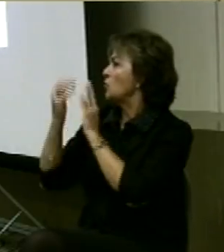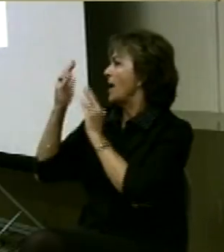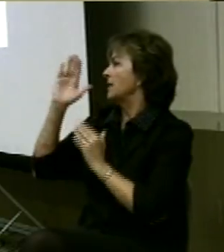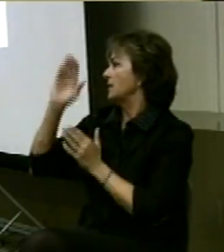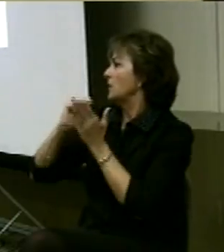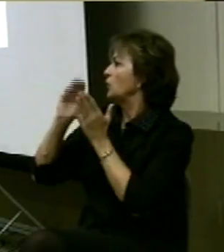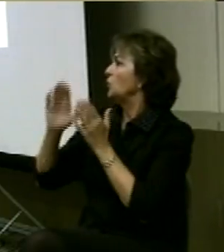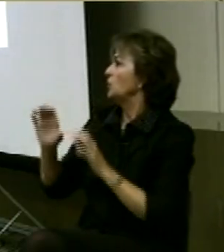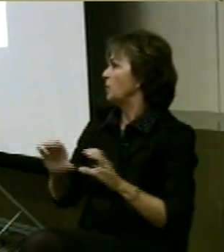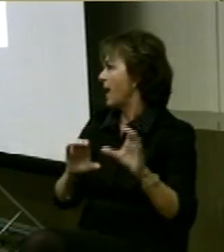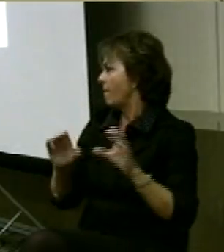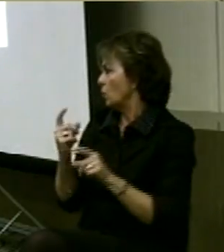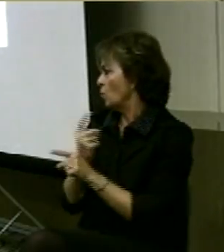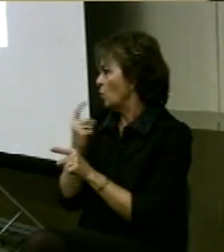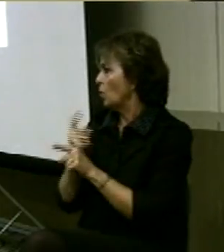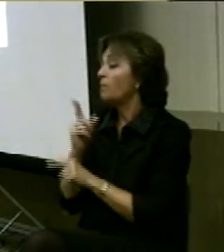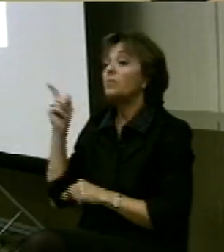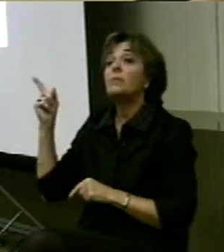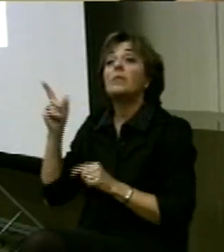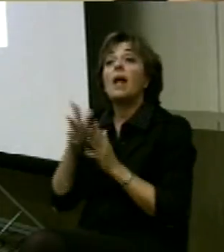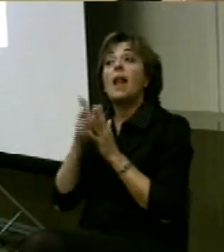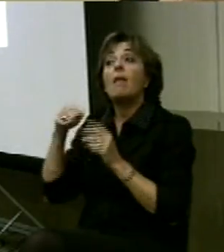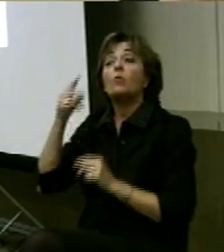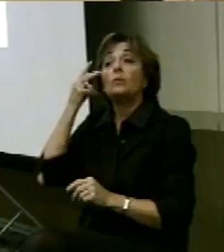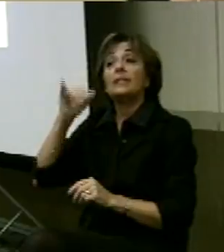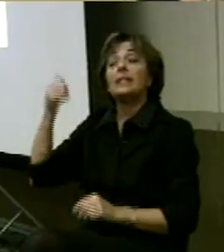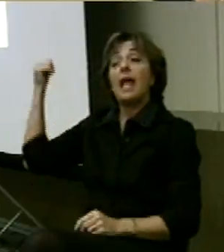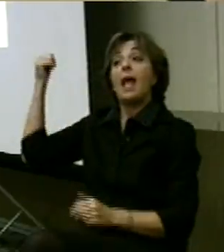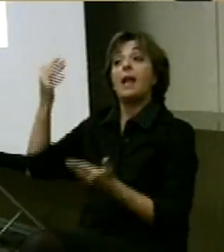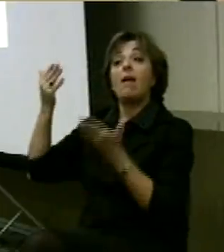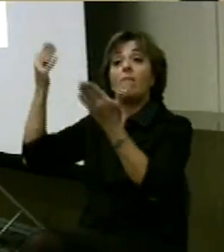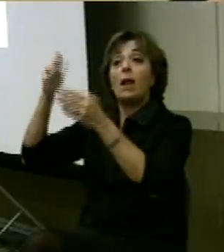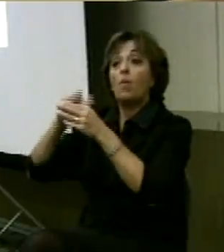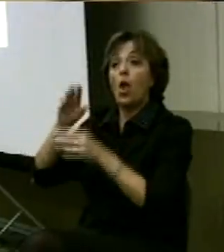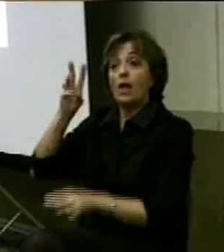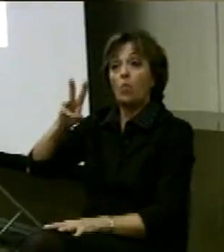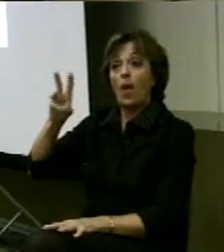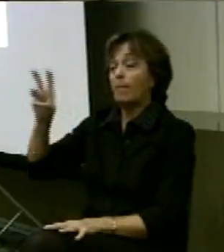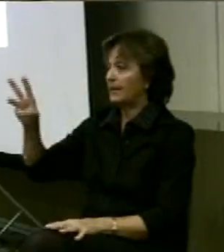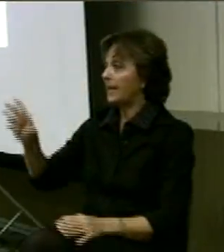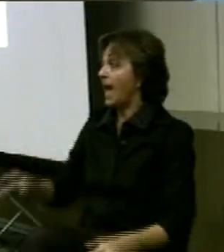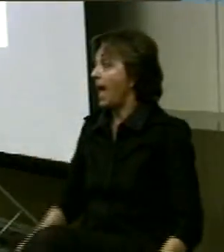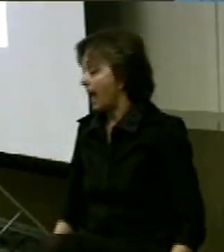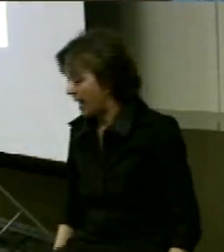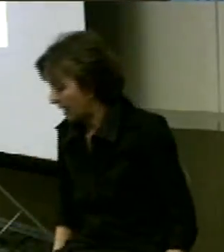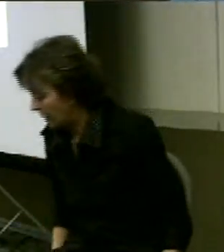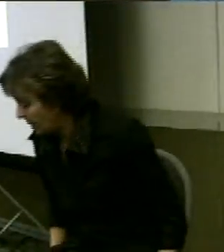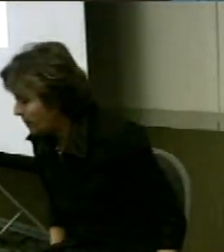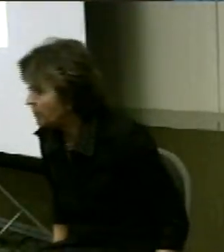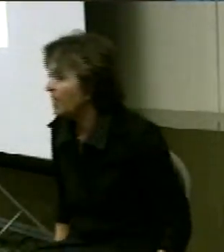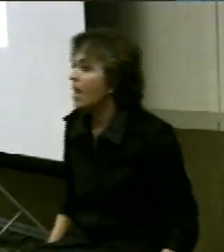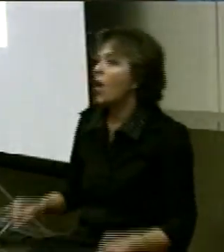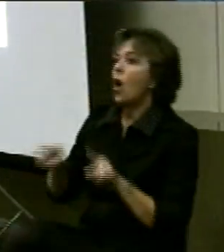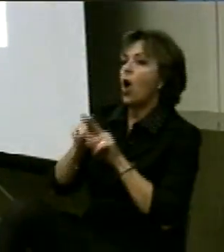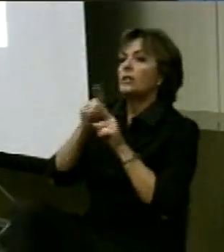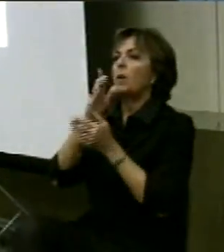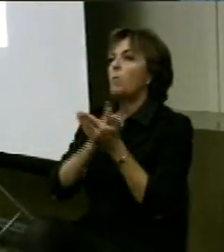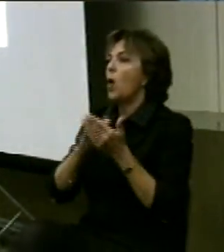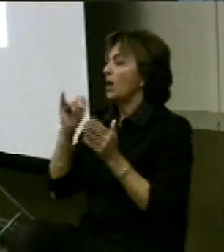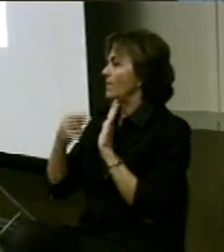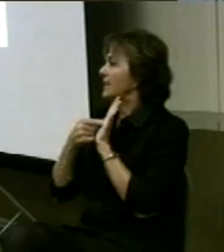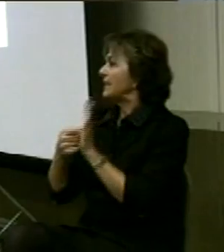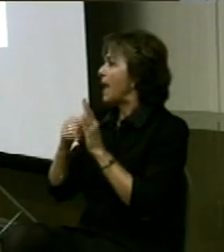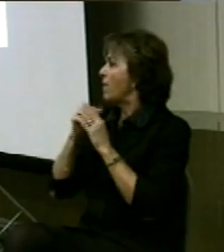adequately. A lot of you have seen this. It's available on our website. It's also part of the sample that's in your